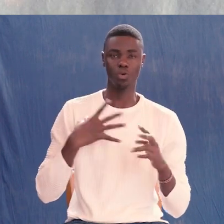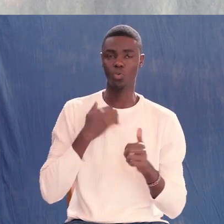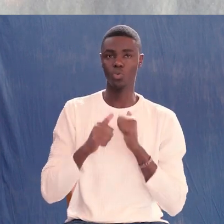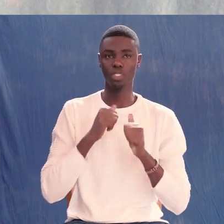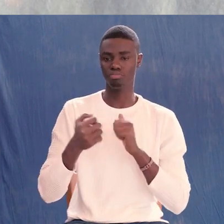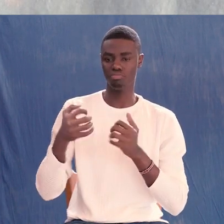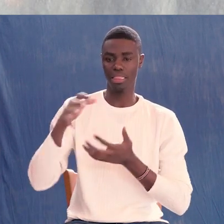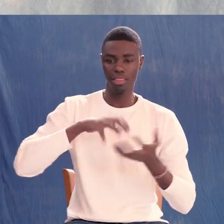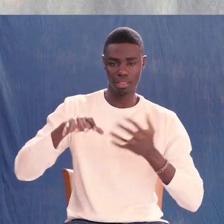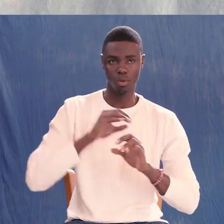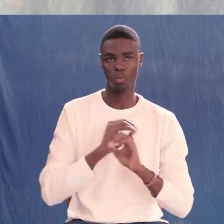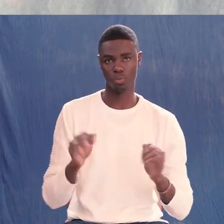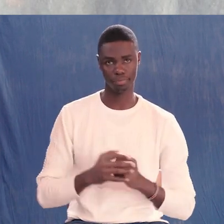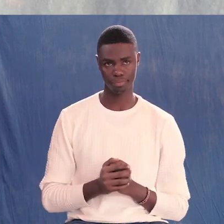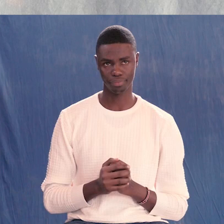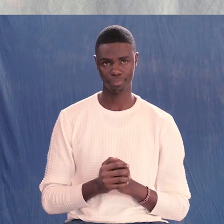uncompromisingly exclusive community.